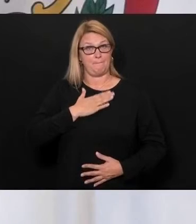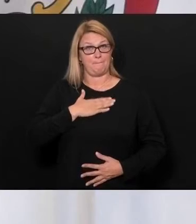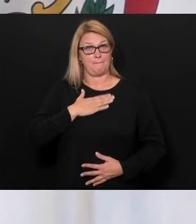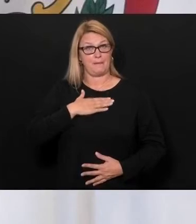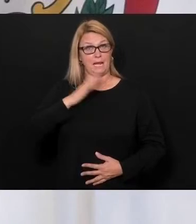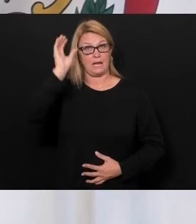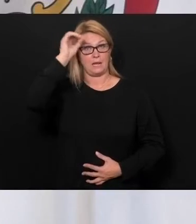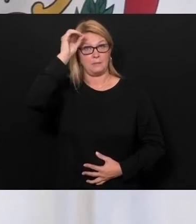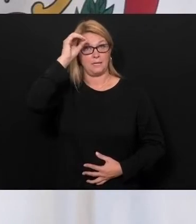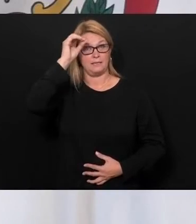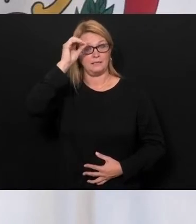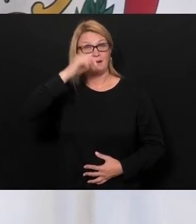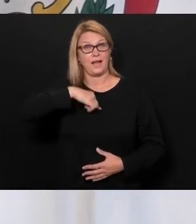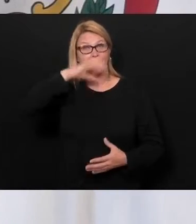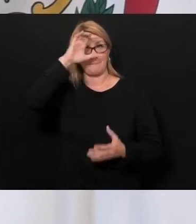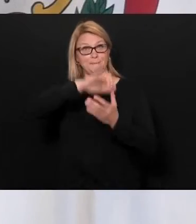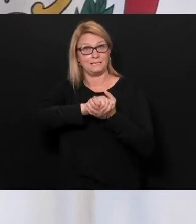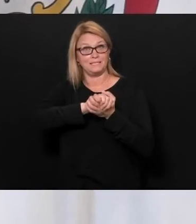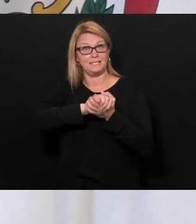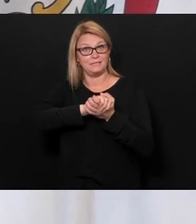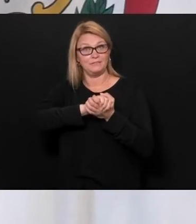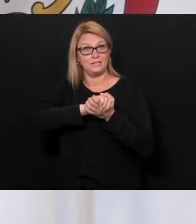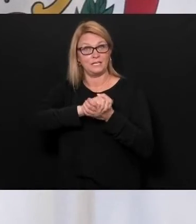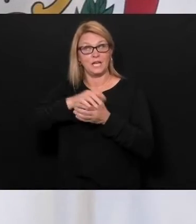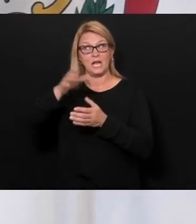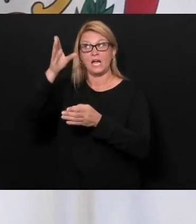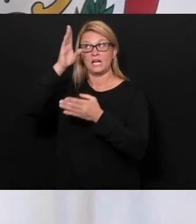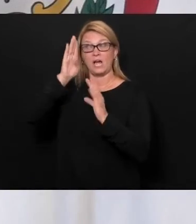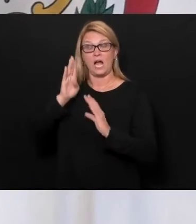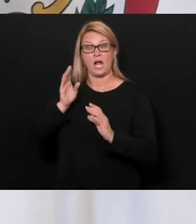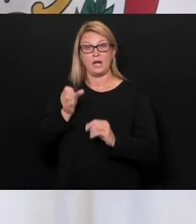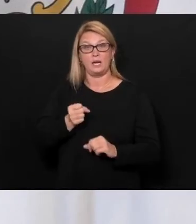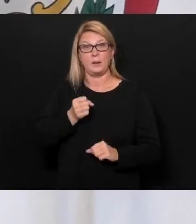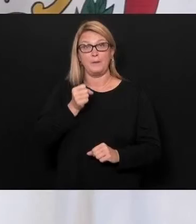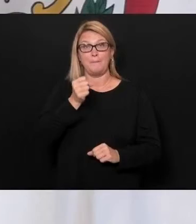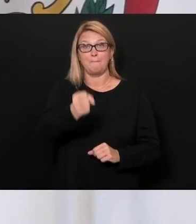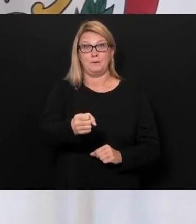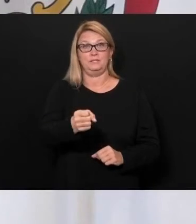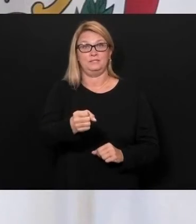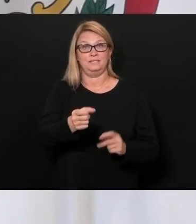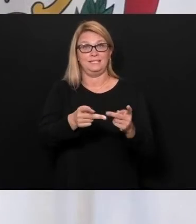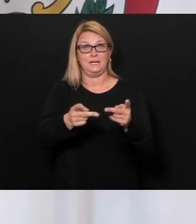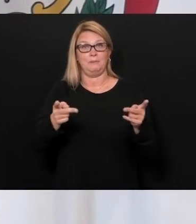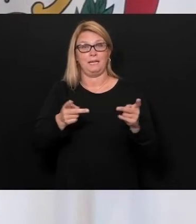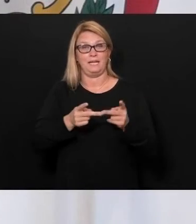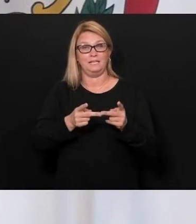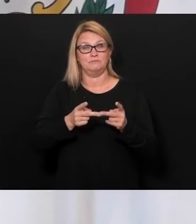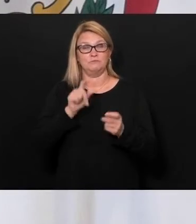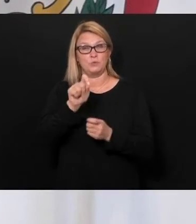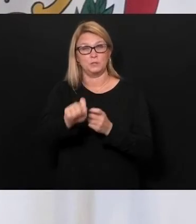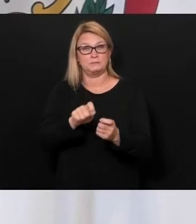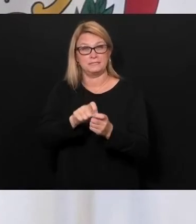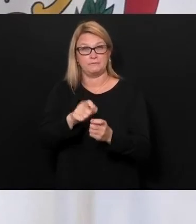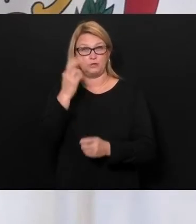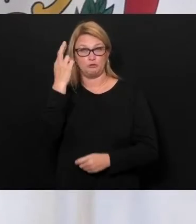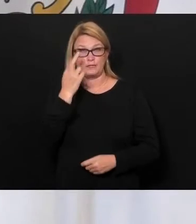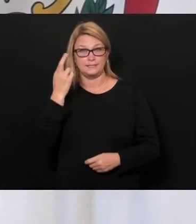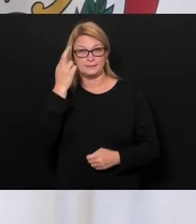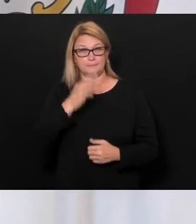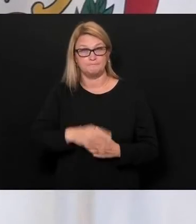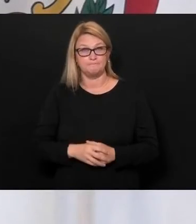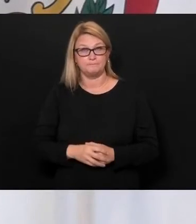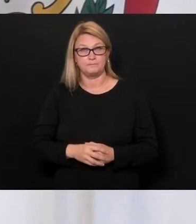I really truly believe that God above places us in different things for reasons. And he